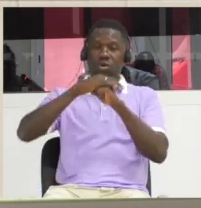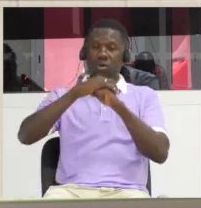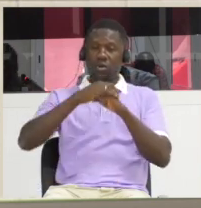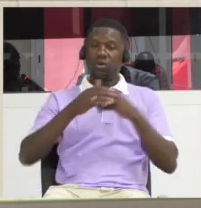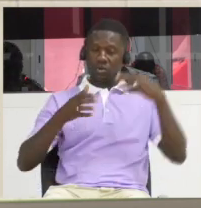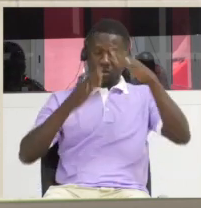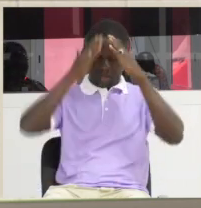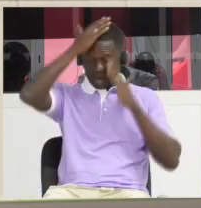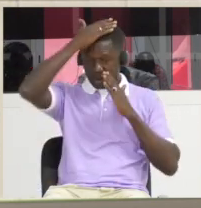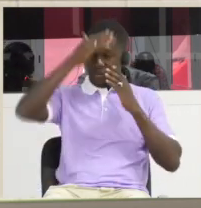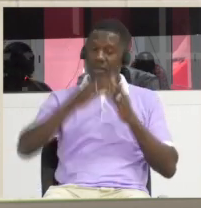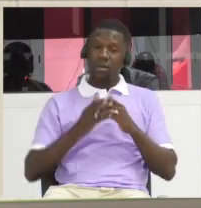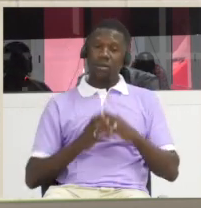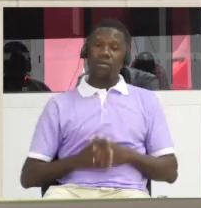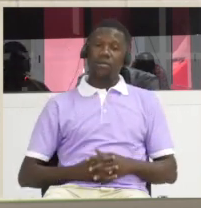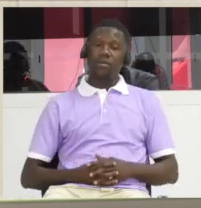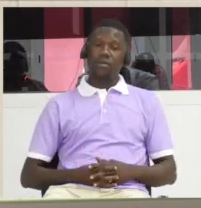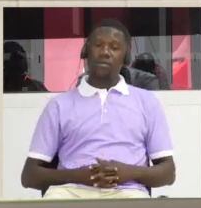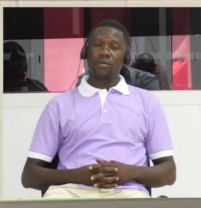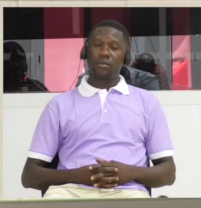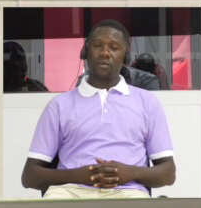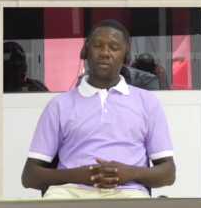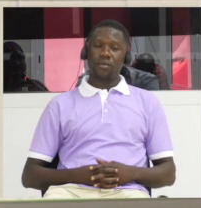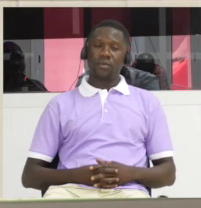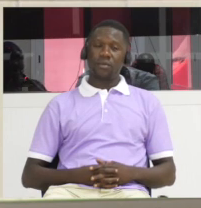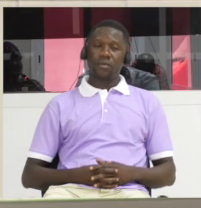outfit to the army in the event of any,